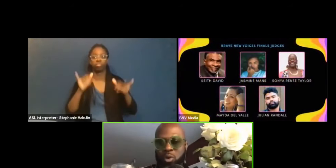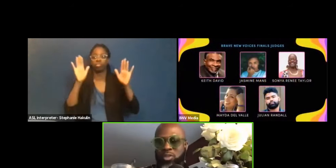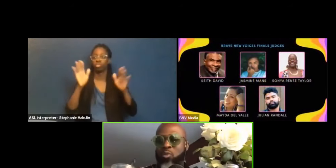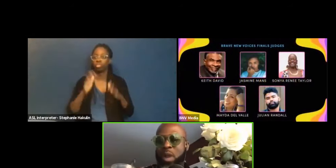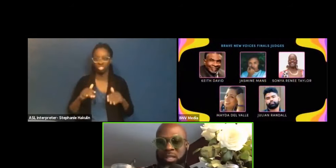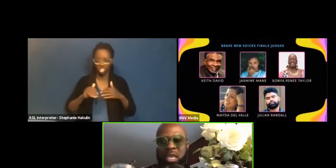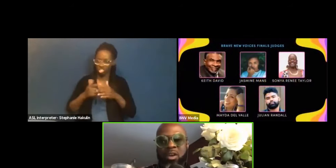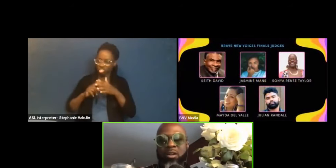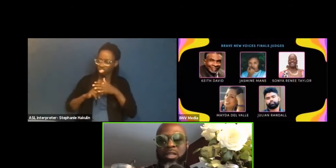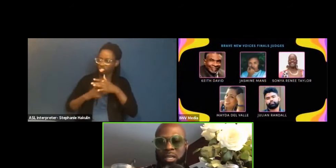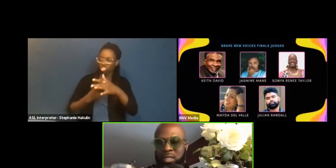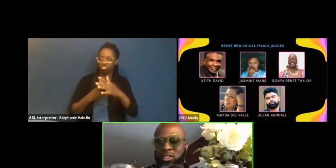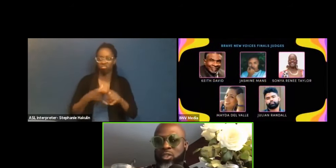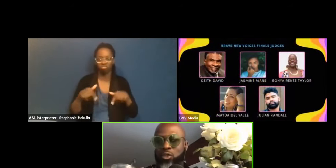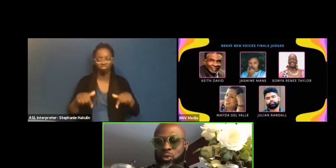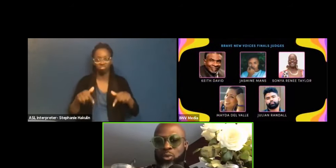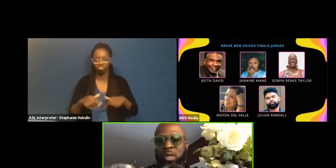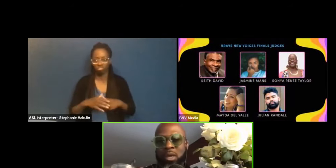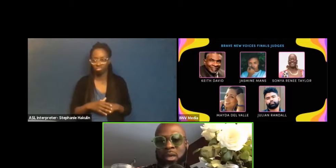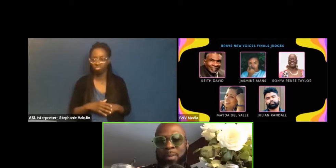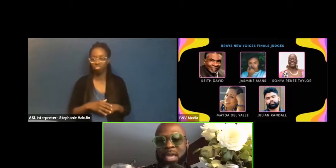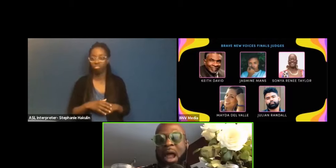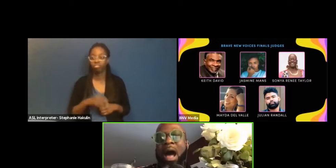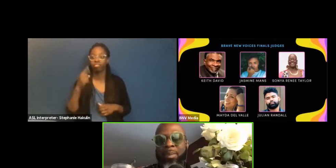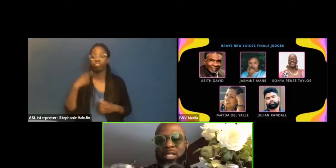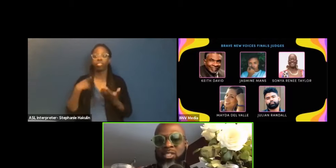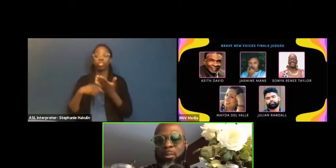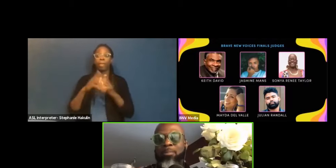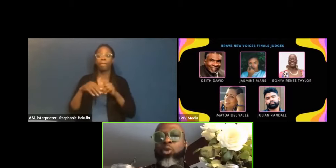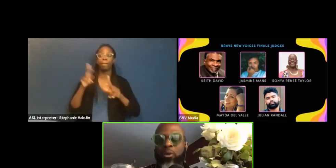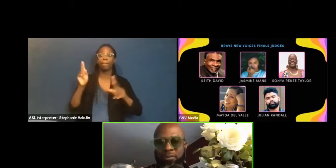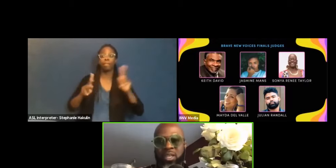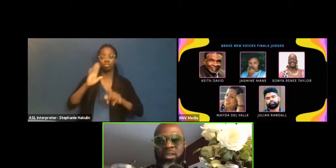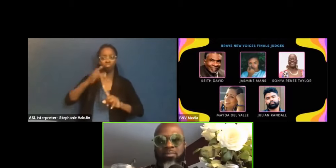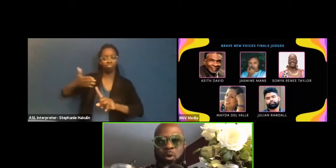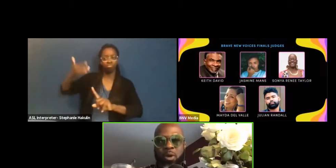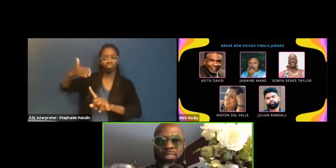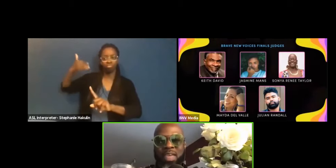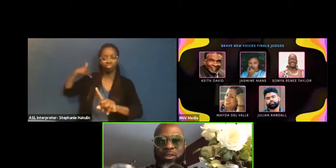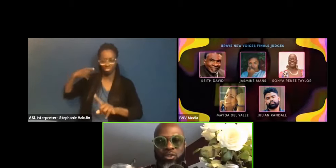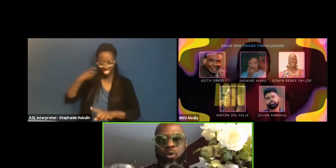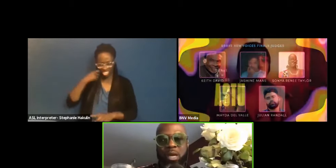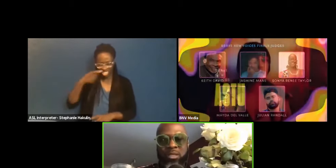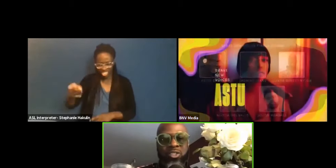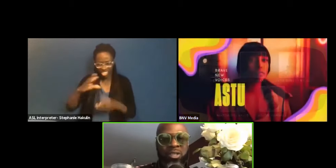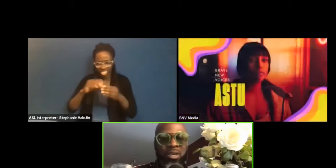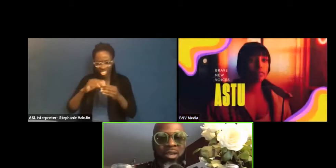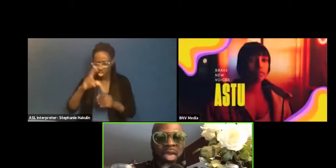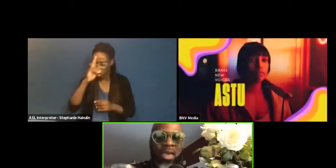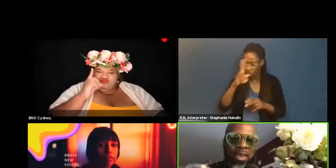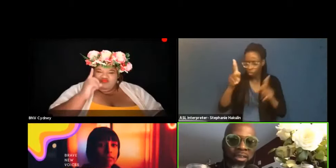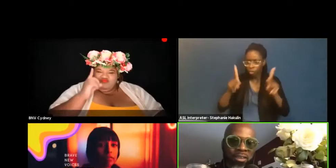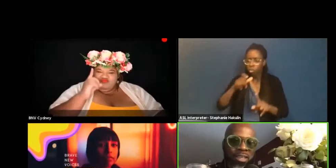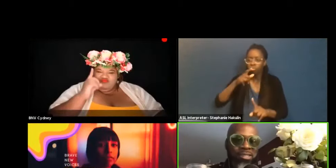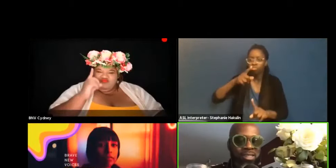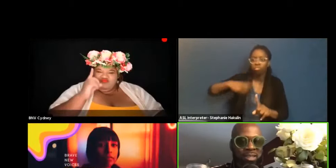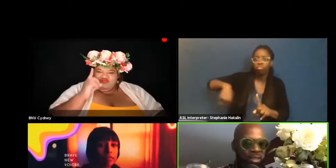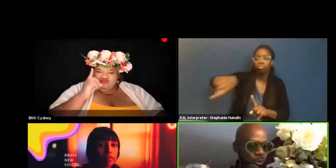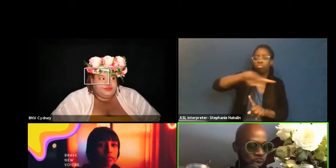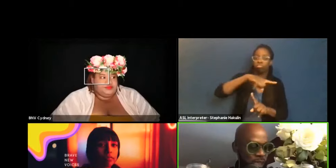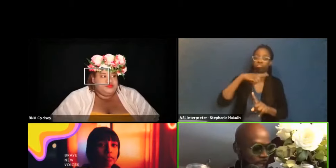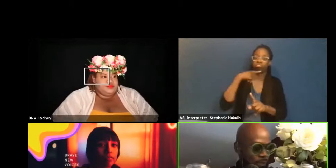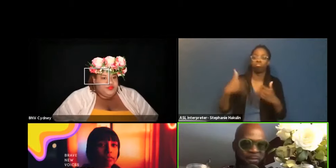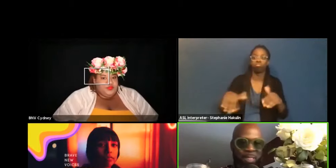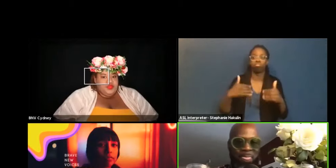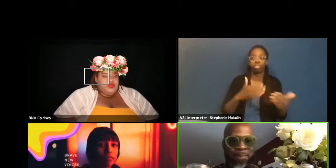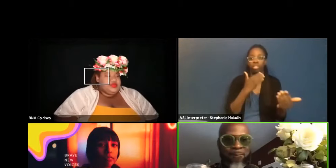came before directly in our lineage. You paid homage beautifully, poet. Thank you so much. Hey, Sydney,